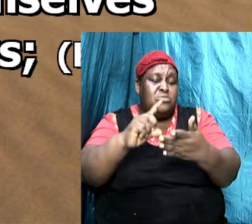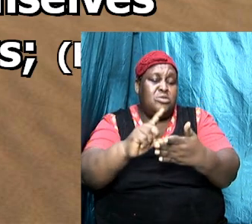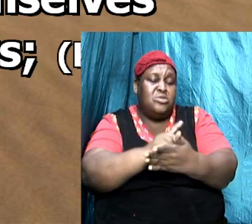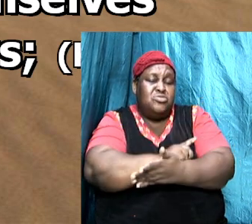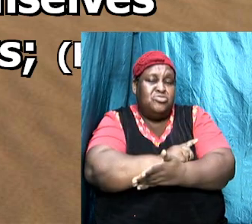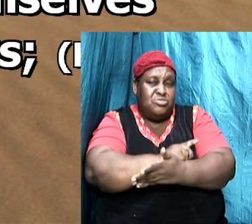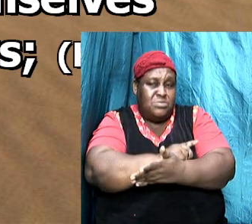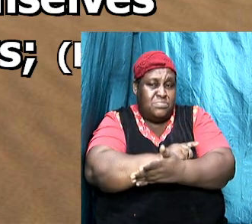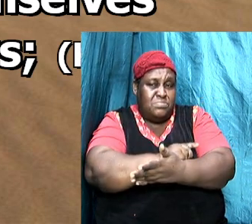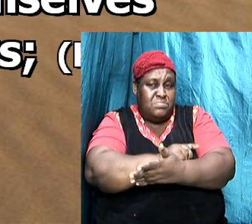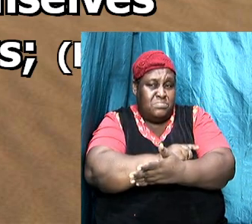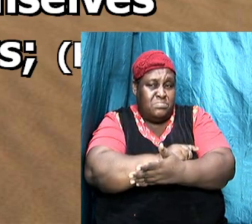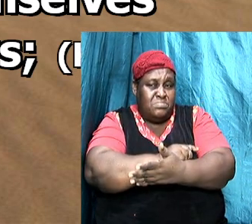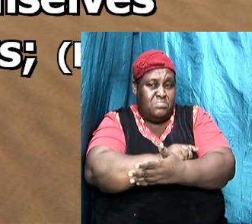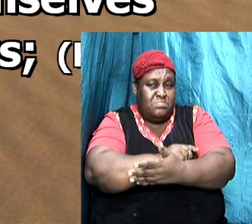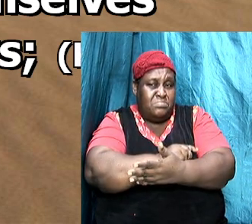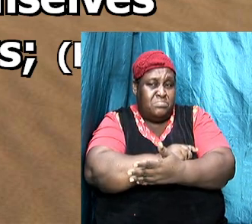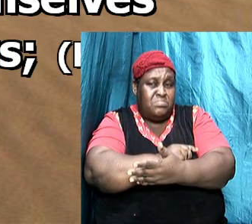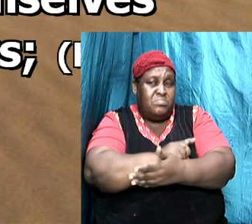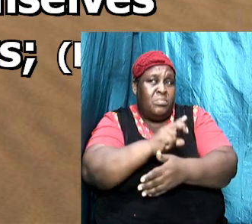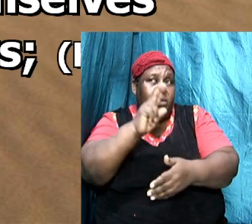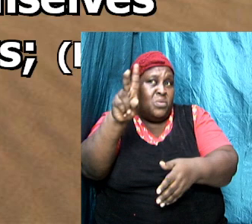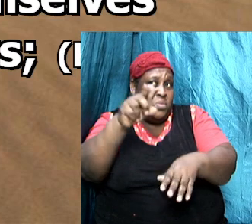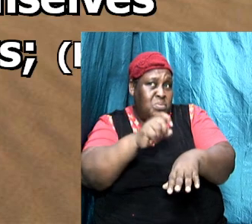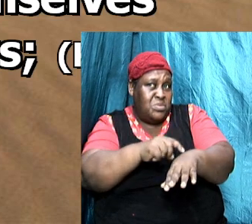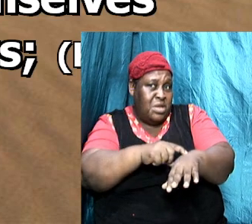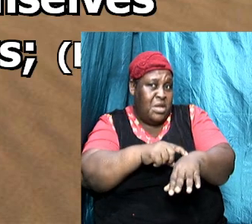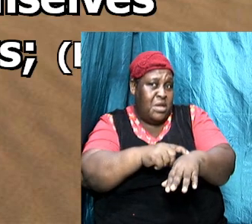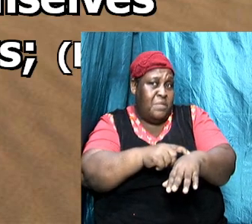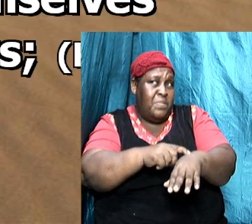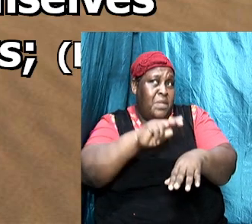short passage that the apostle mentioned the word